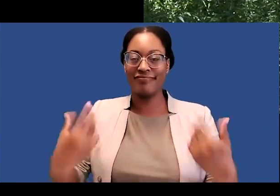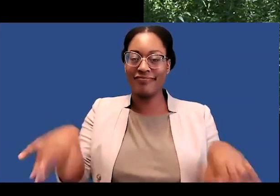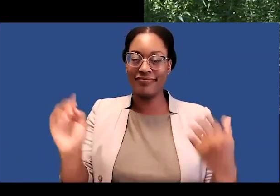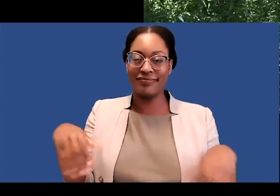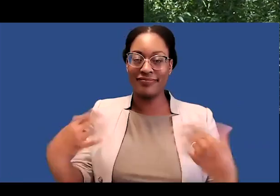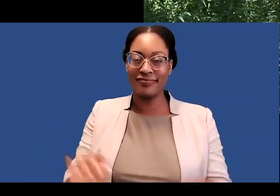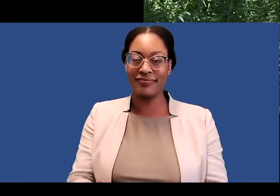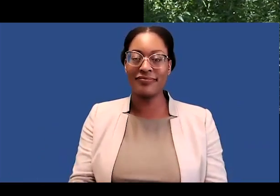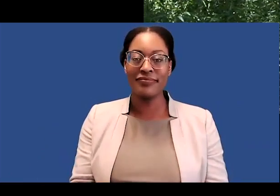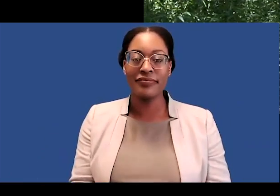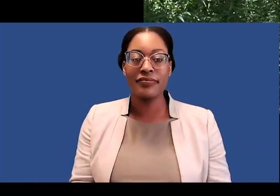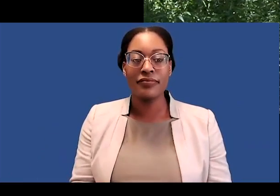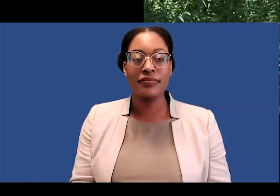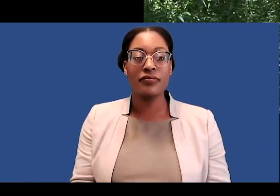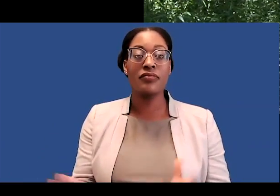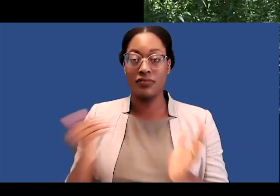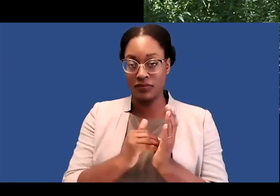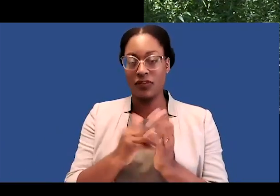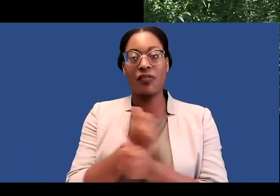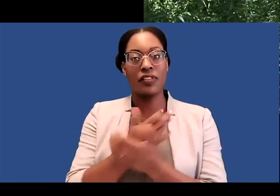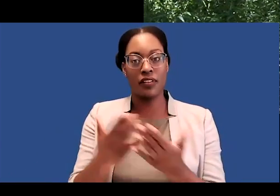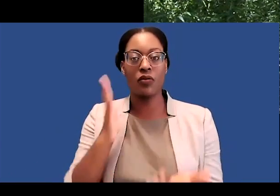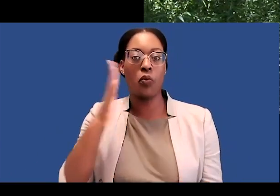Again, bring everything straight up.